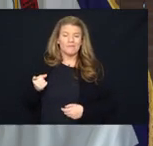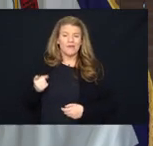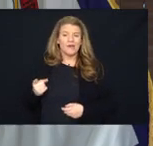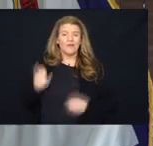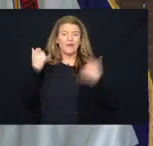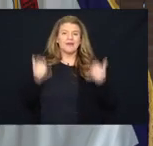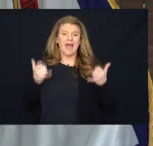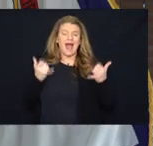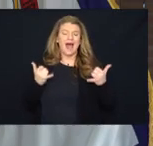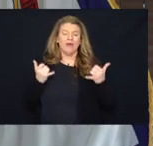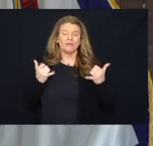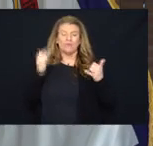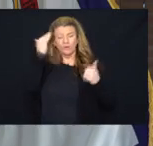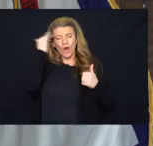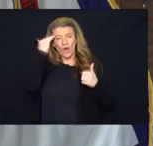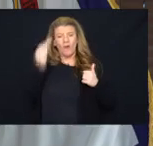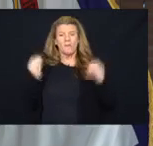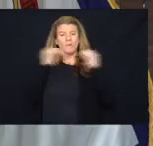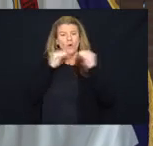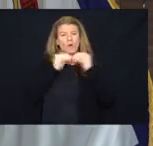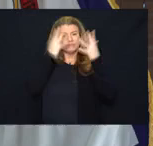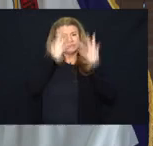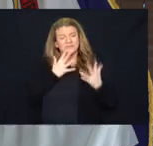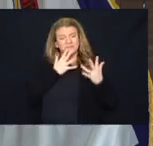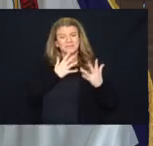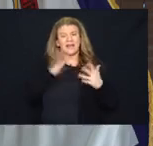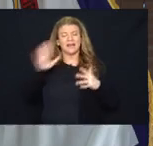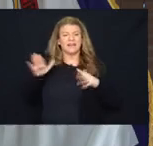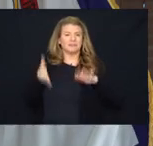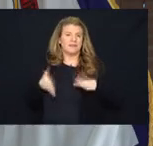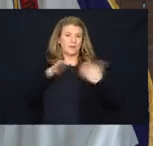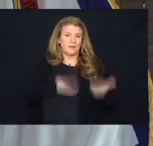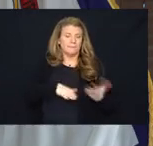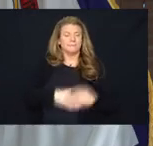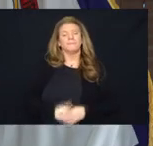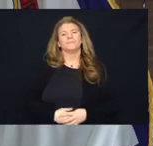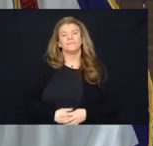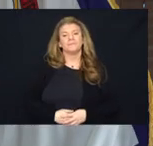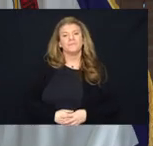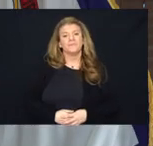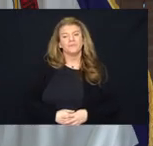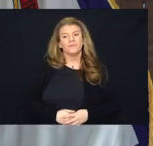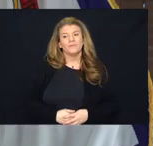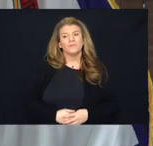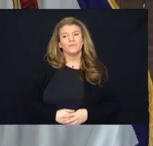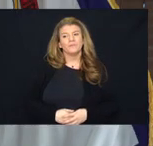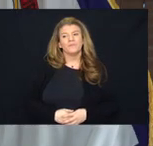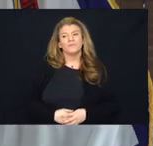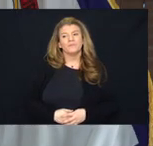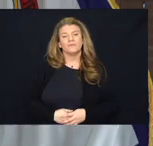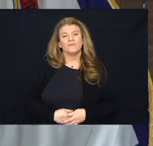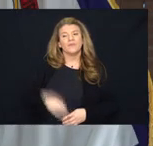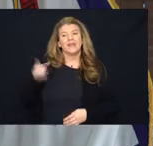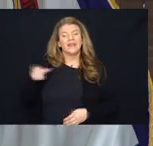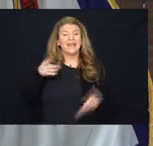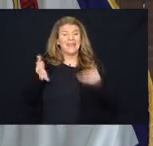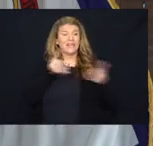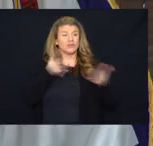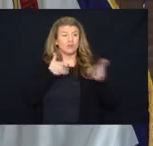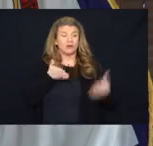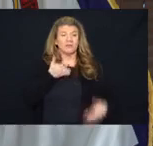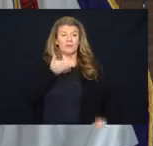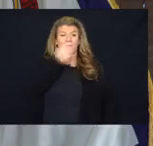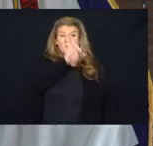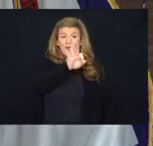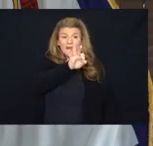now mourn Justice Edwin Flowers. And he served through